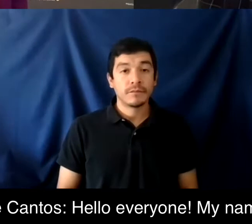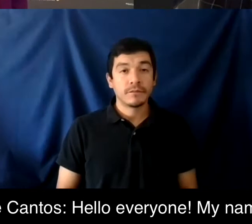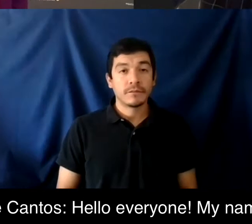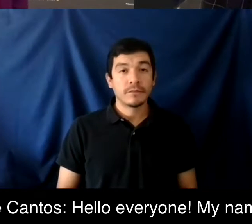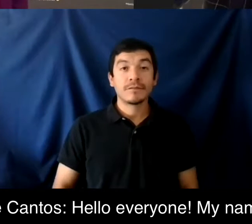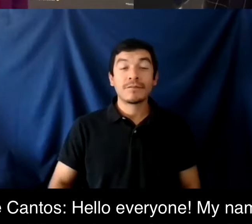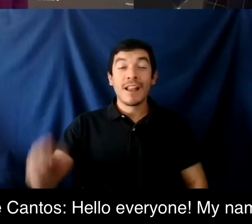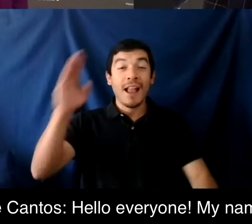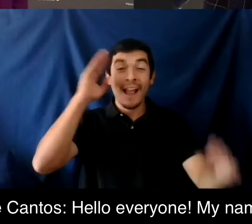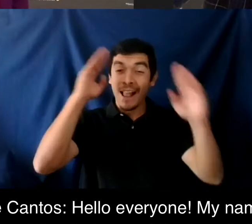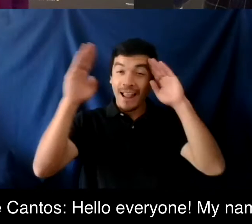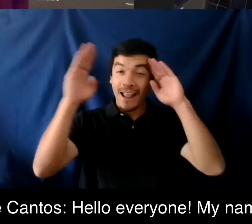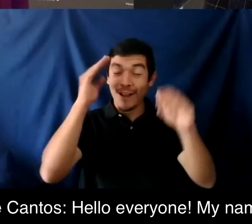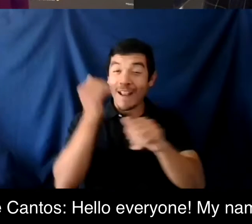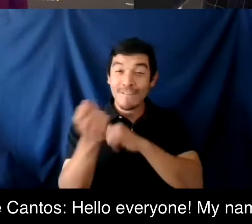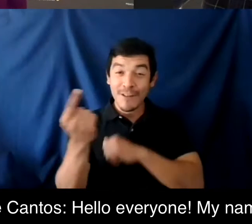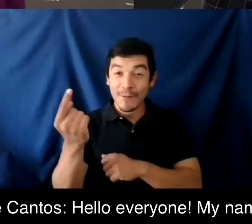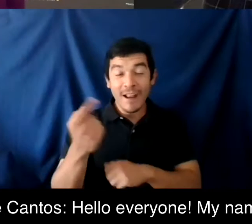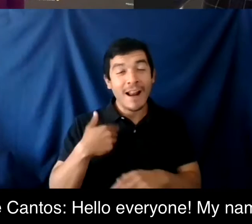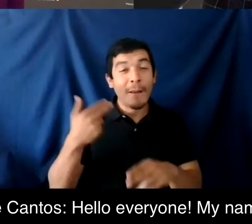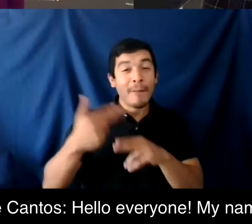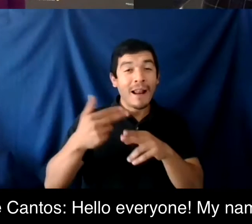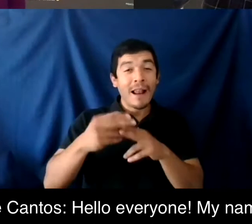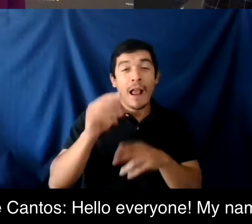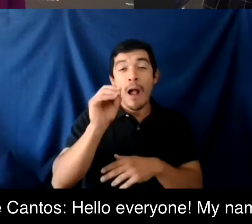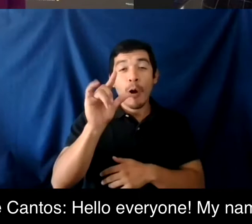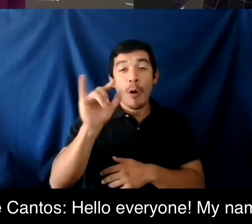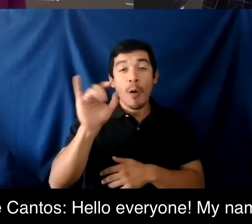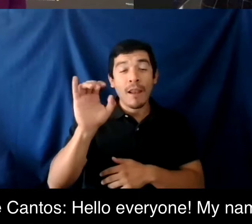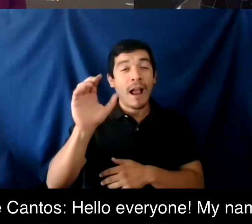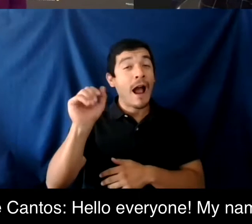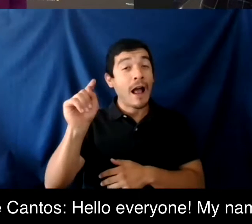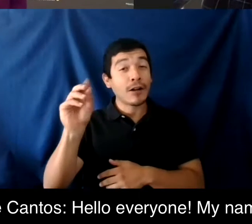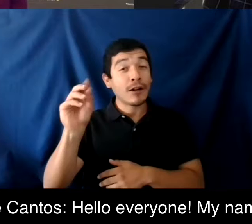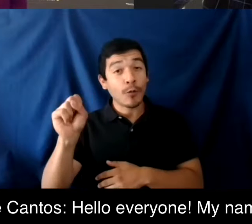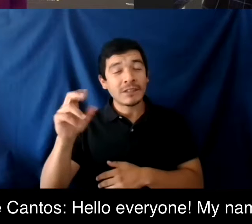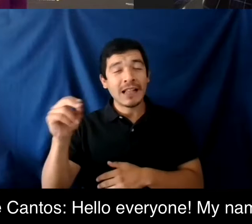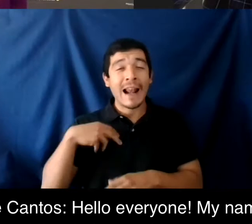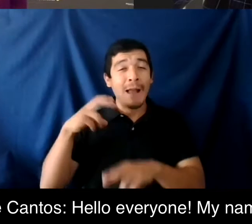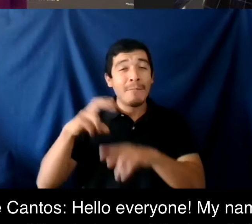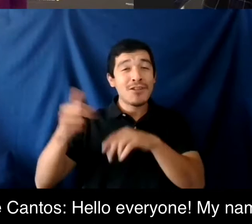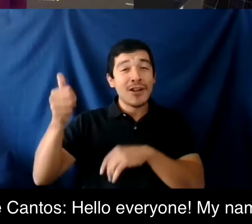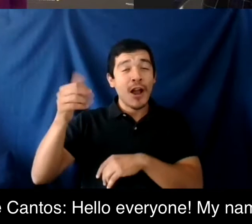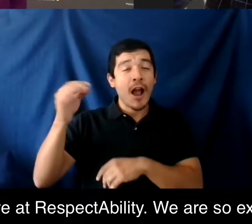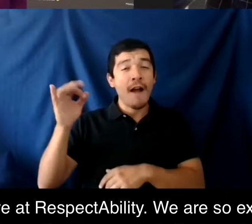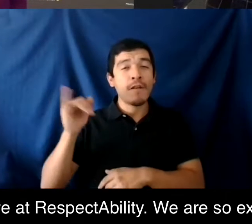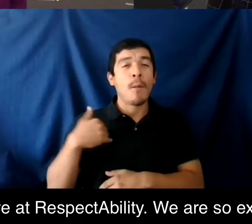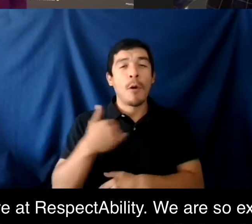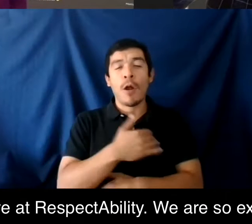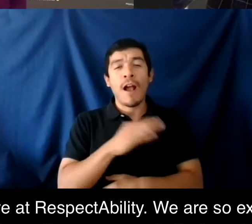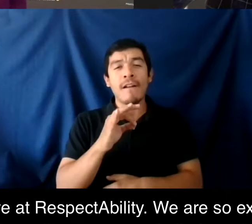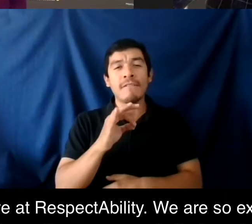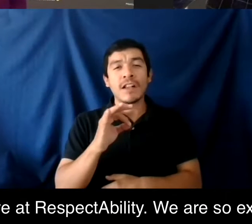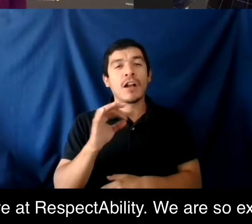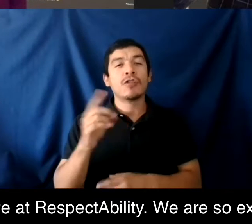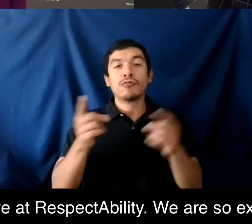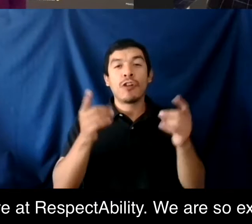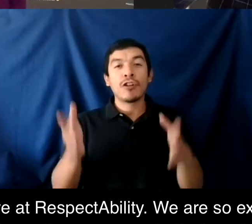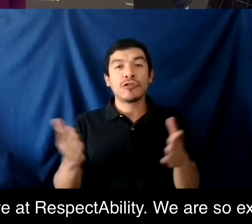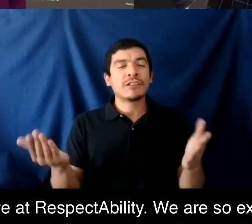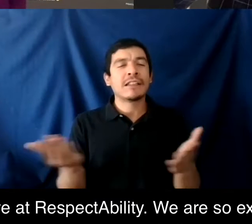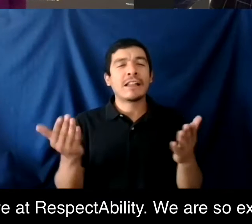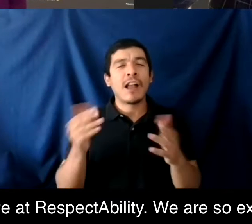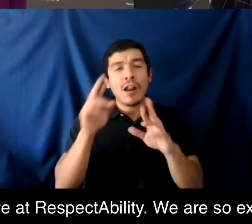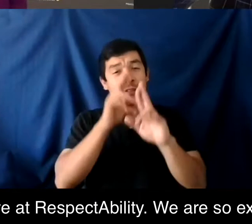Hello, everyone. My name is Oli Cantos, and I'm chairman of the board of directors here at